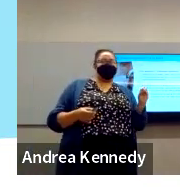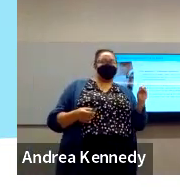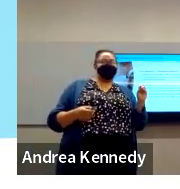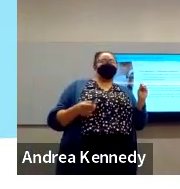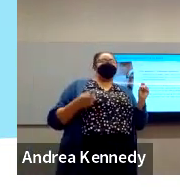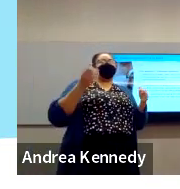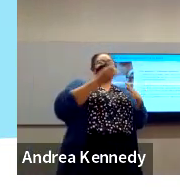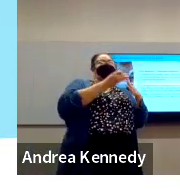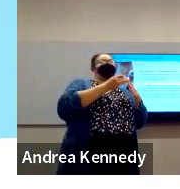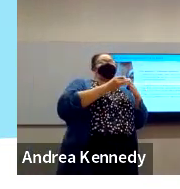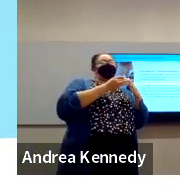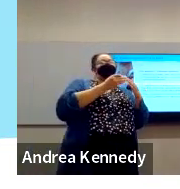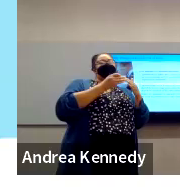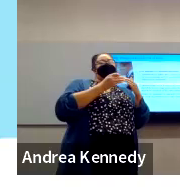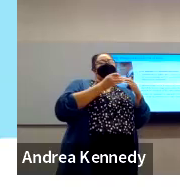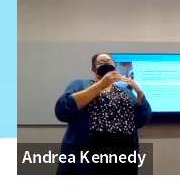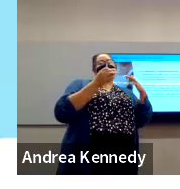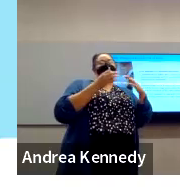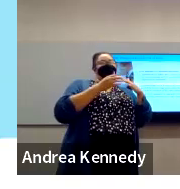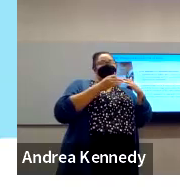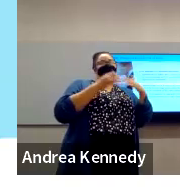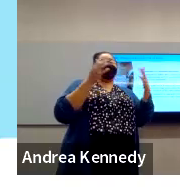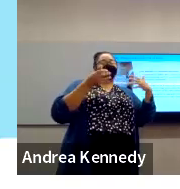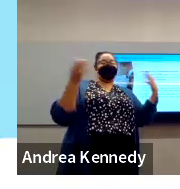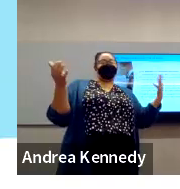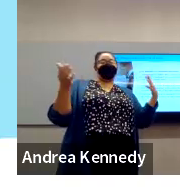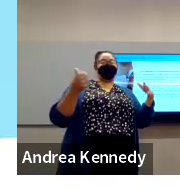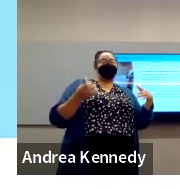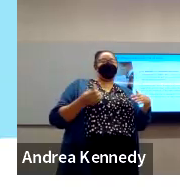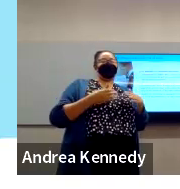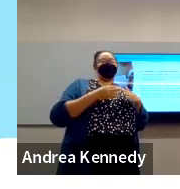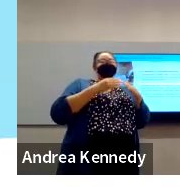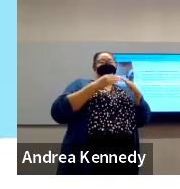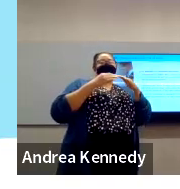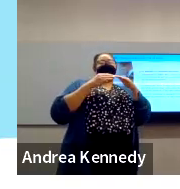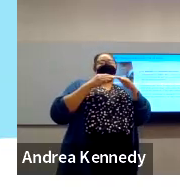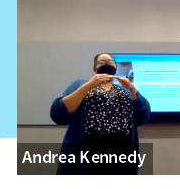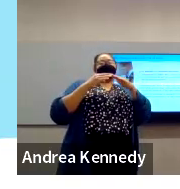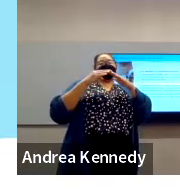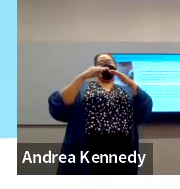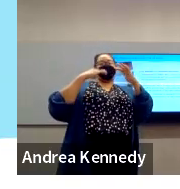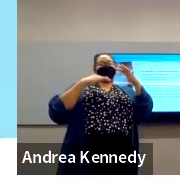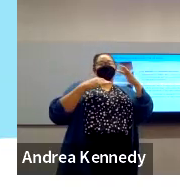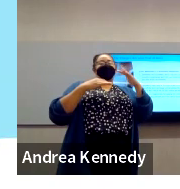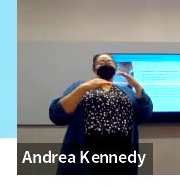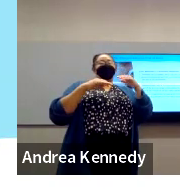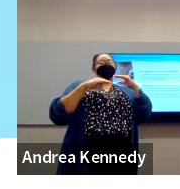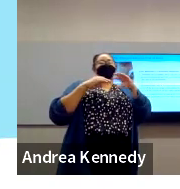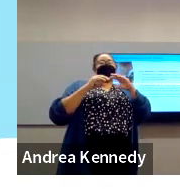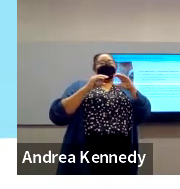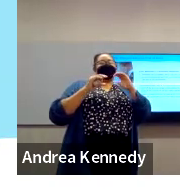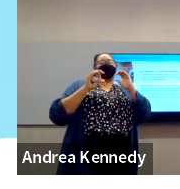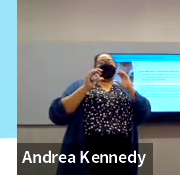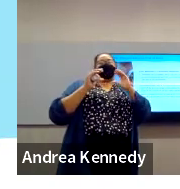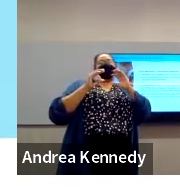their tenants that they're going to, immediately within 30 days, reduce the rent